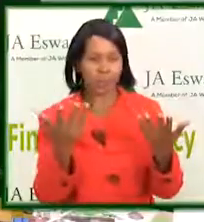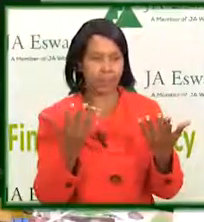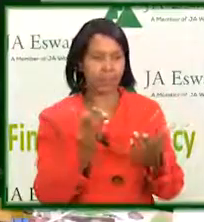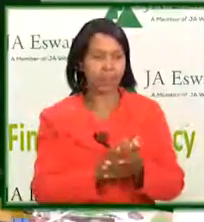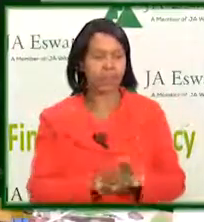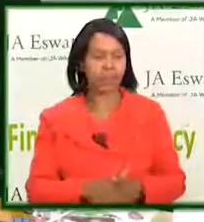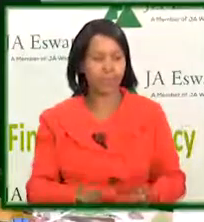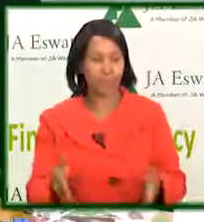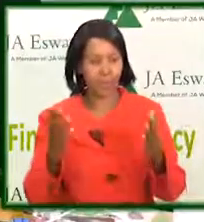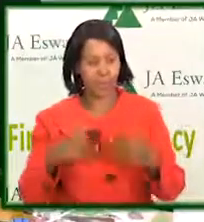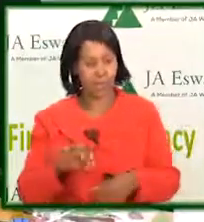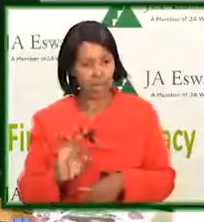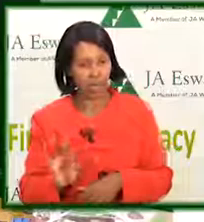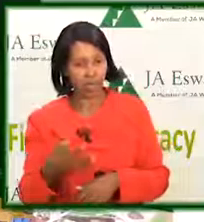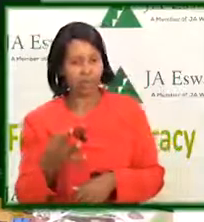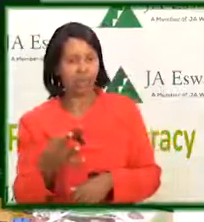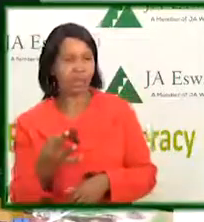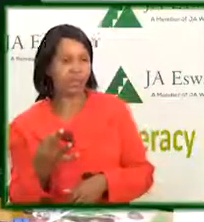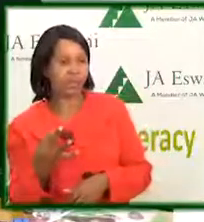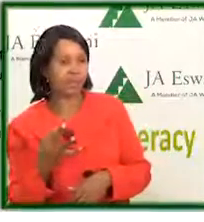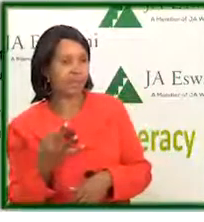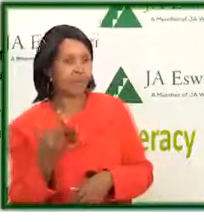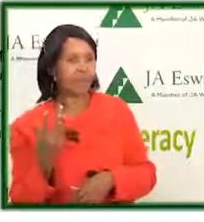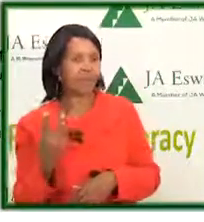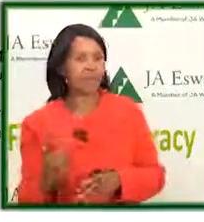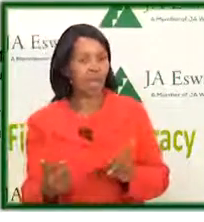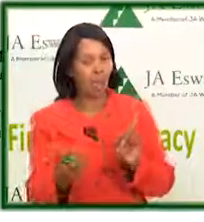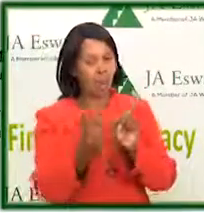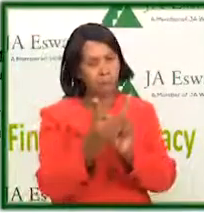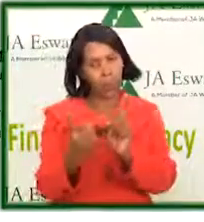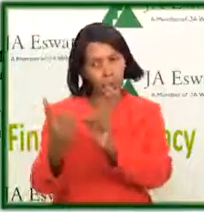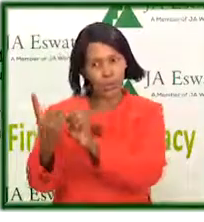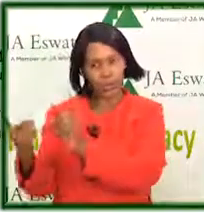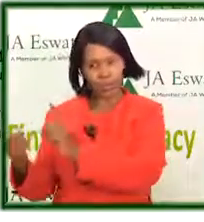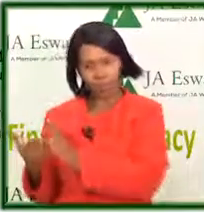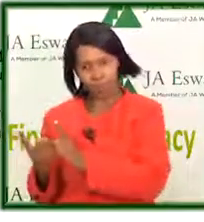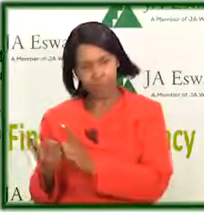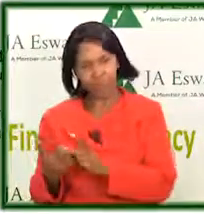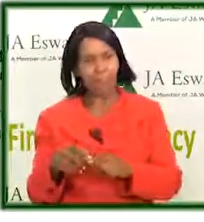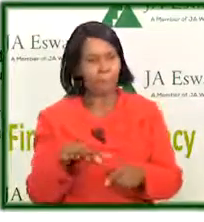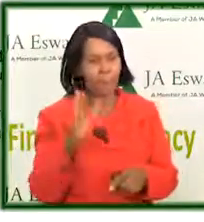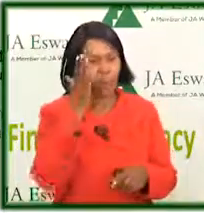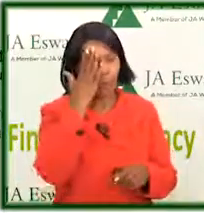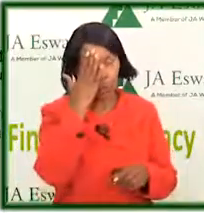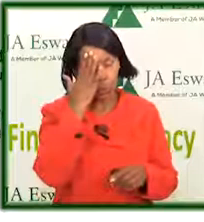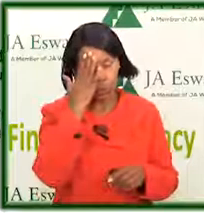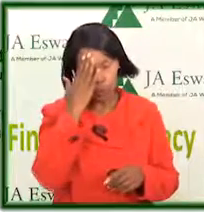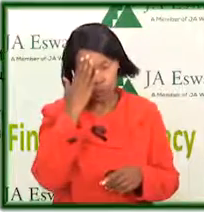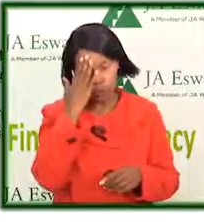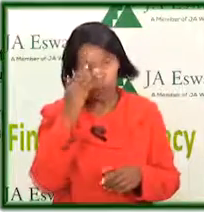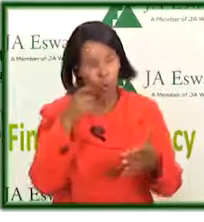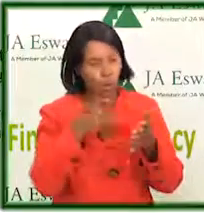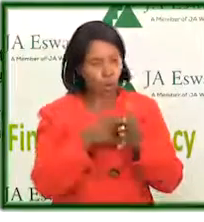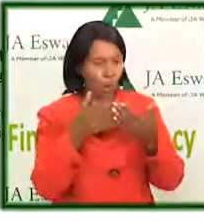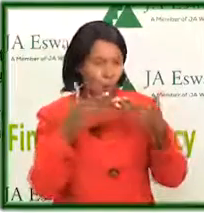the approach. In order to make a sale, you must have a friendly approach towards the customer. Before you